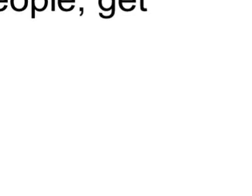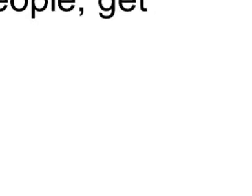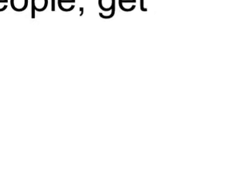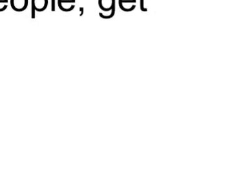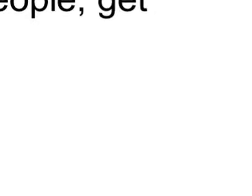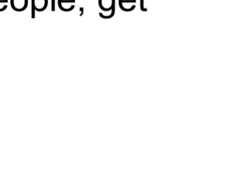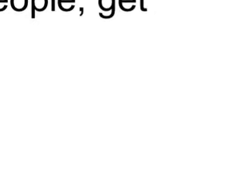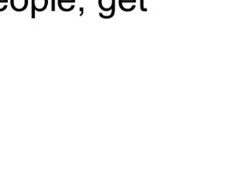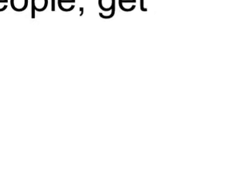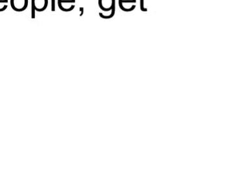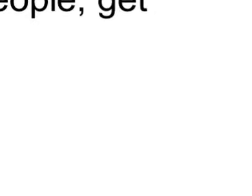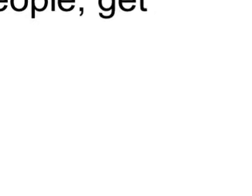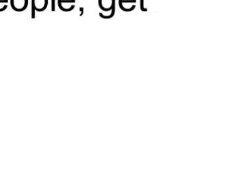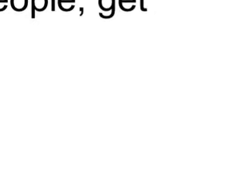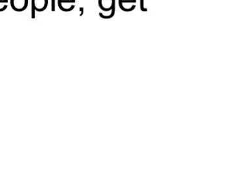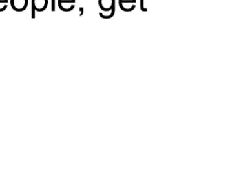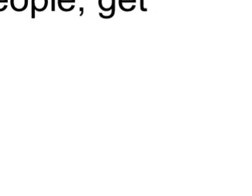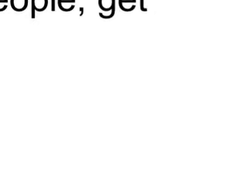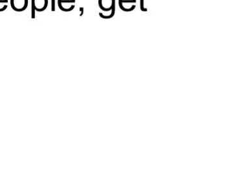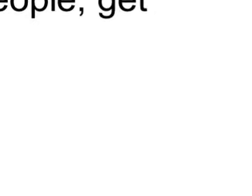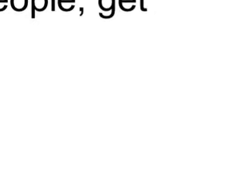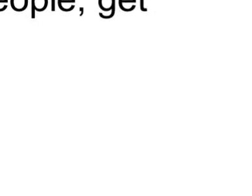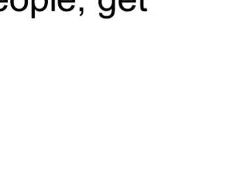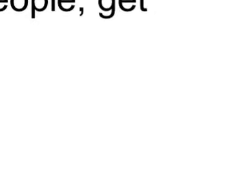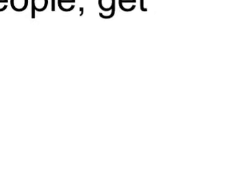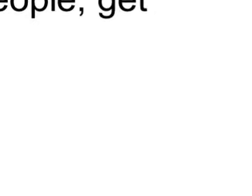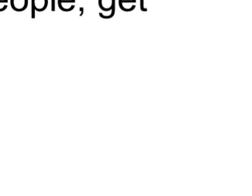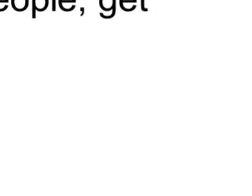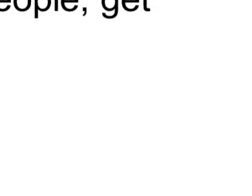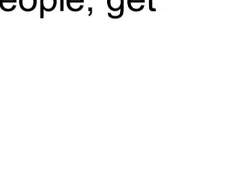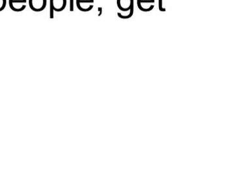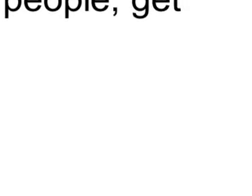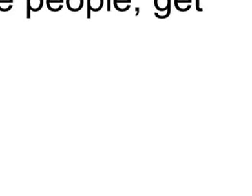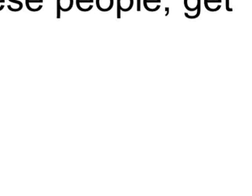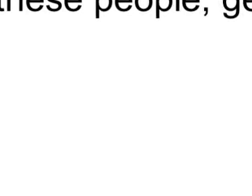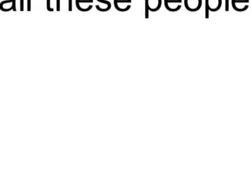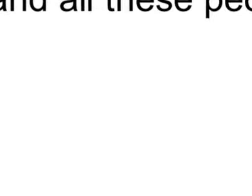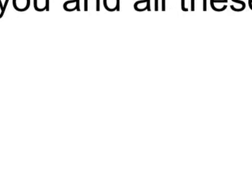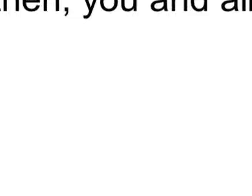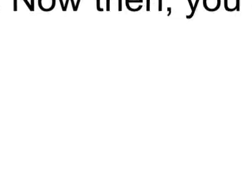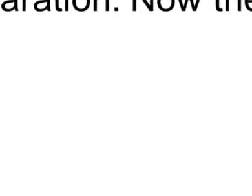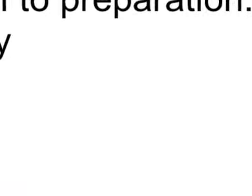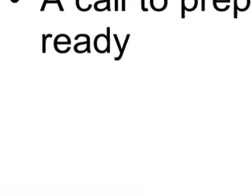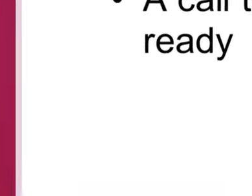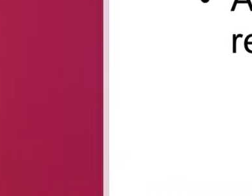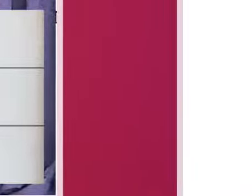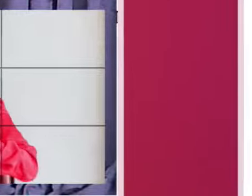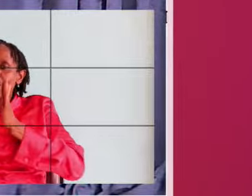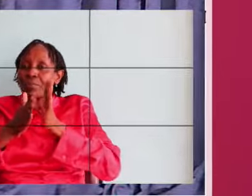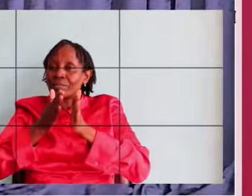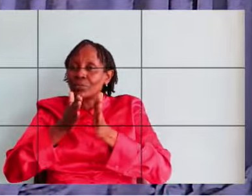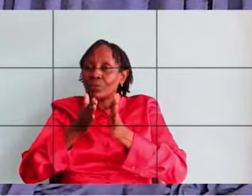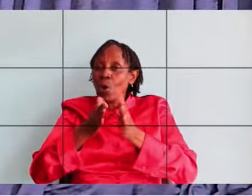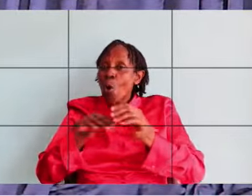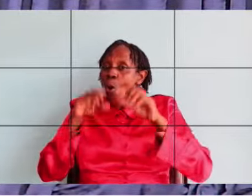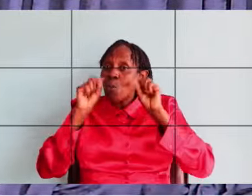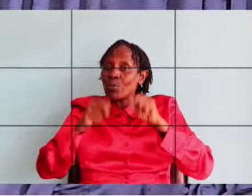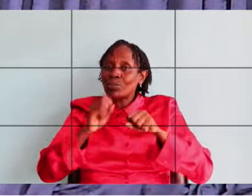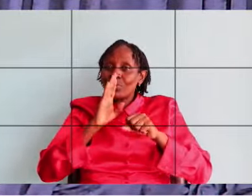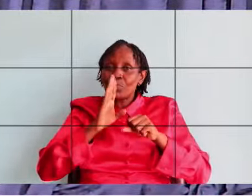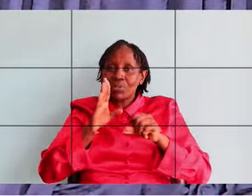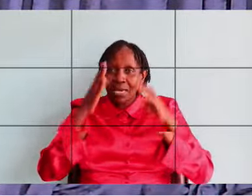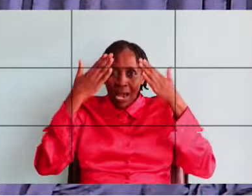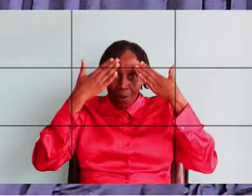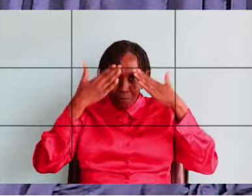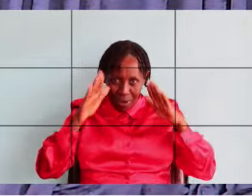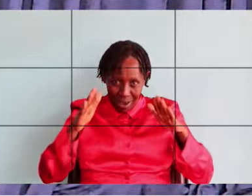people, I want you to get ready." So it's a call to preparation. You see, we may be aware that there's something we need to do, but